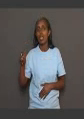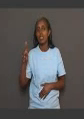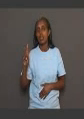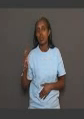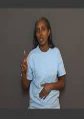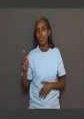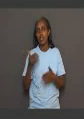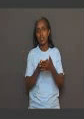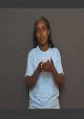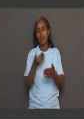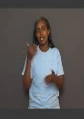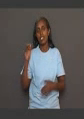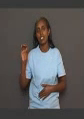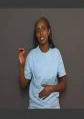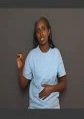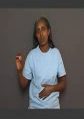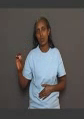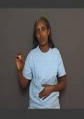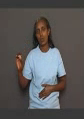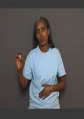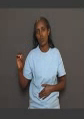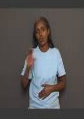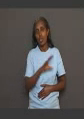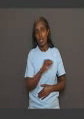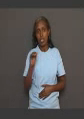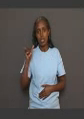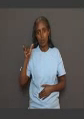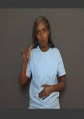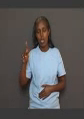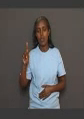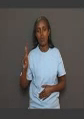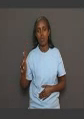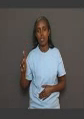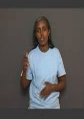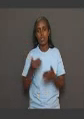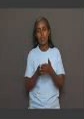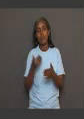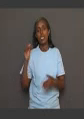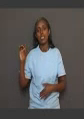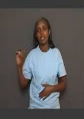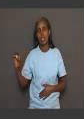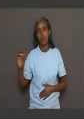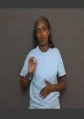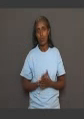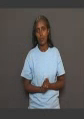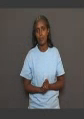x1 minus 0 and y1 minus 0.